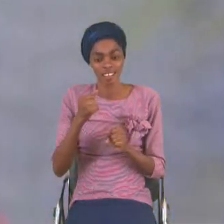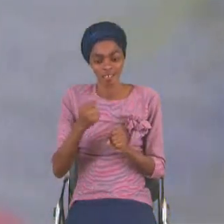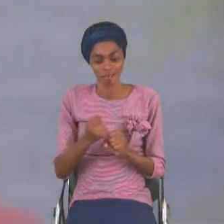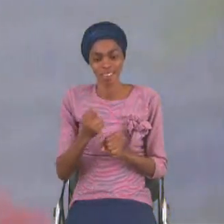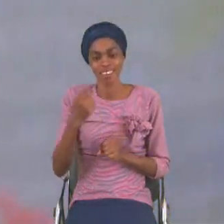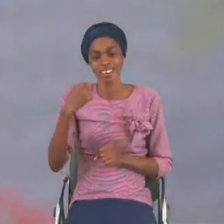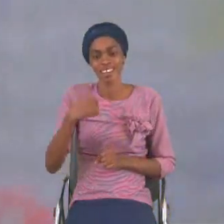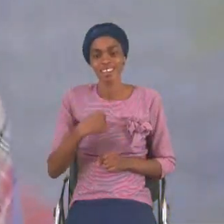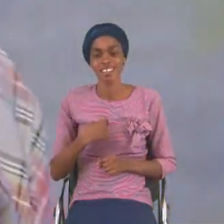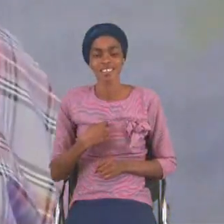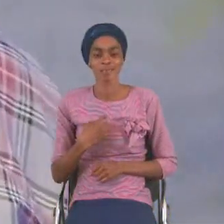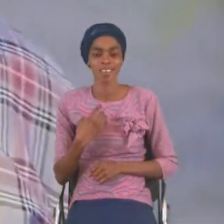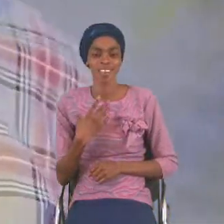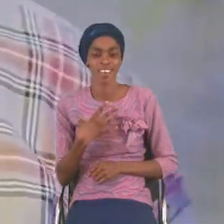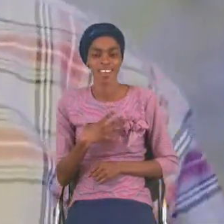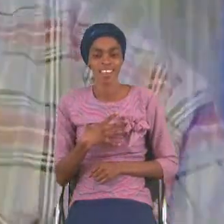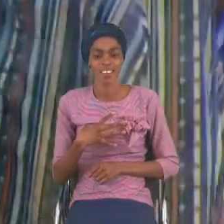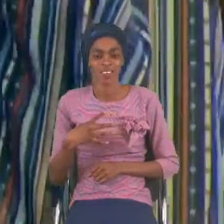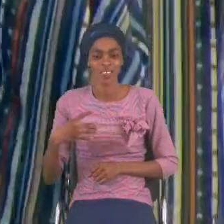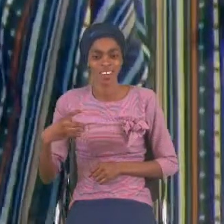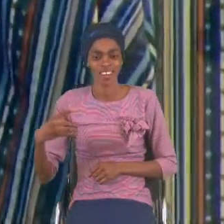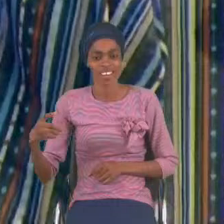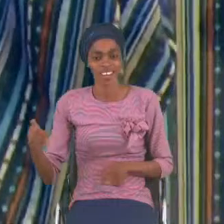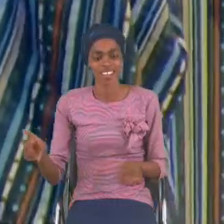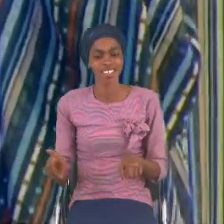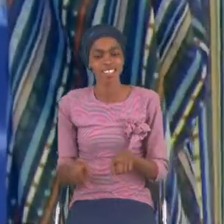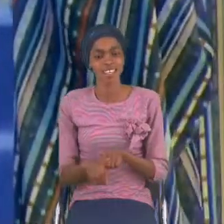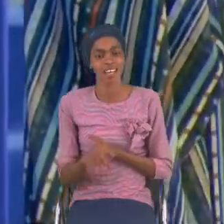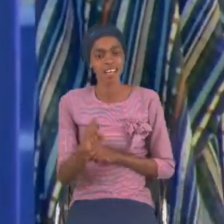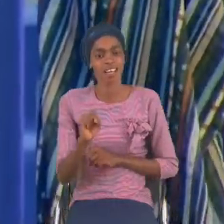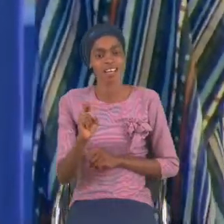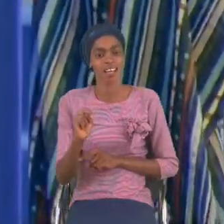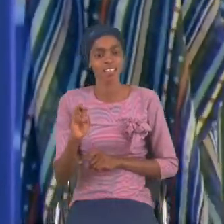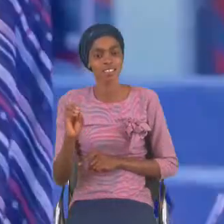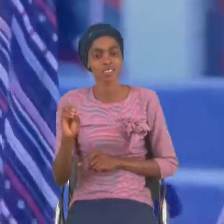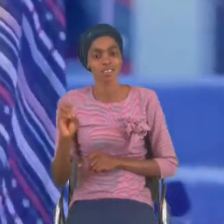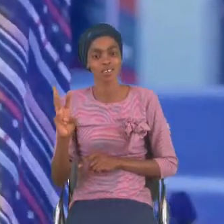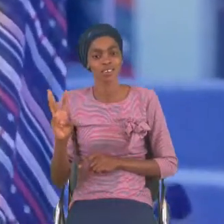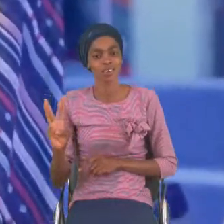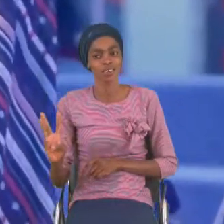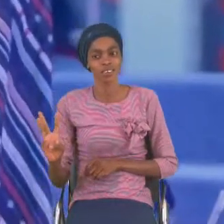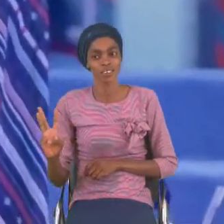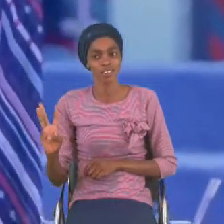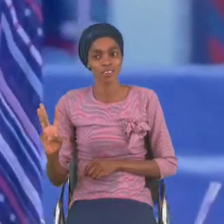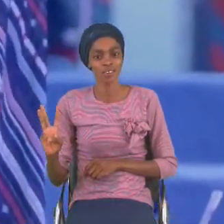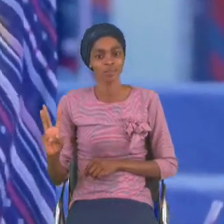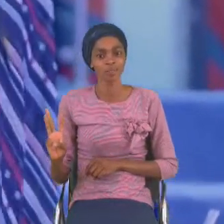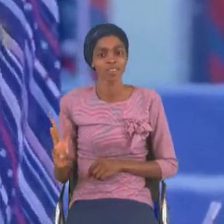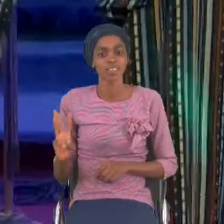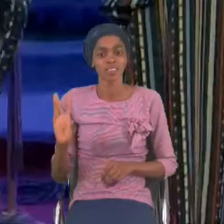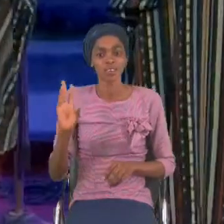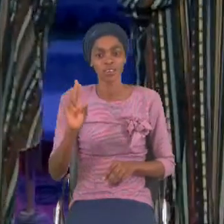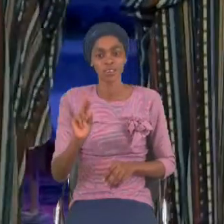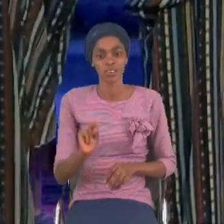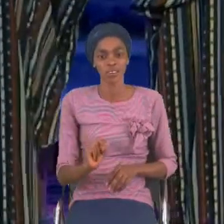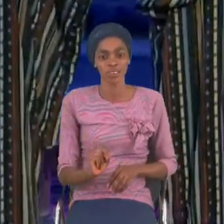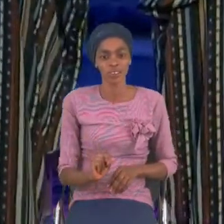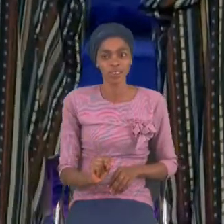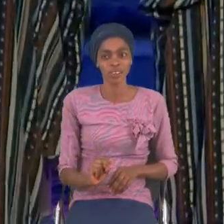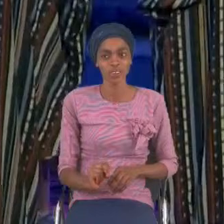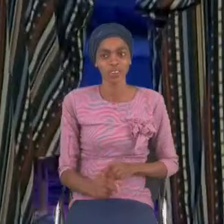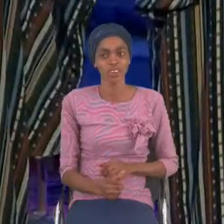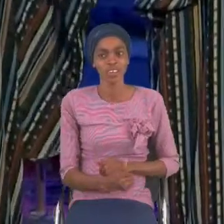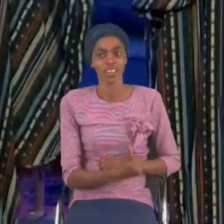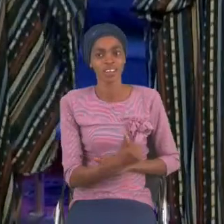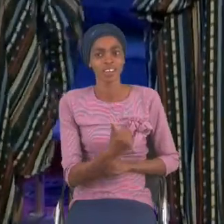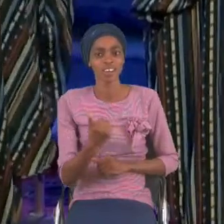that makes me white as snow. No other, no